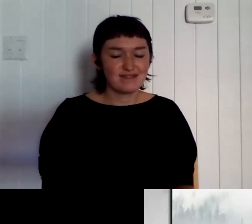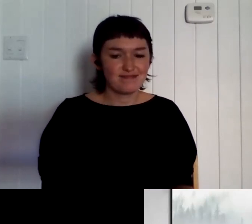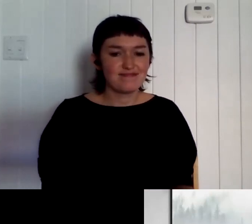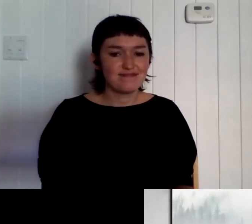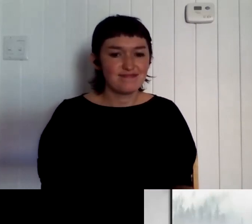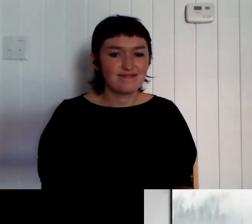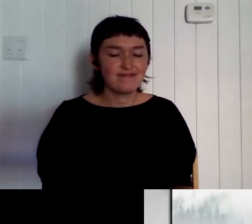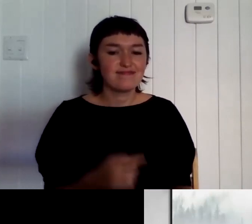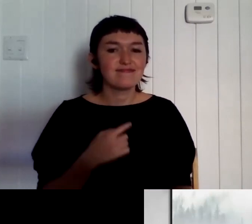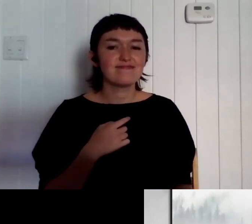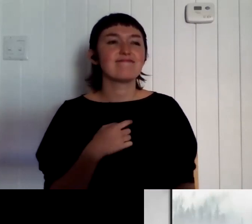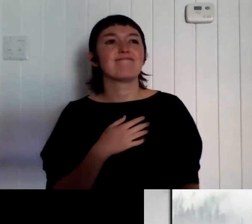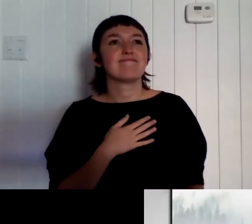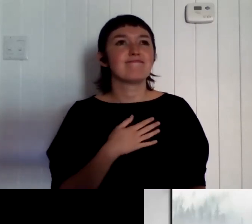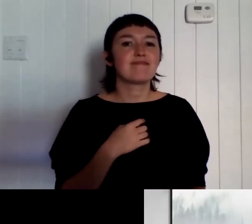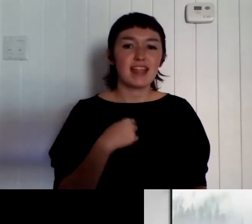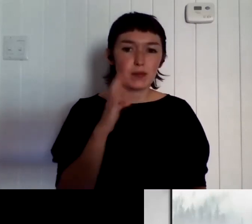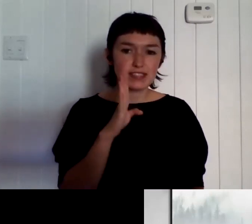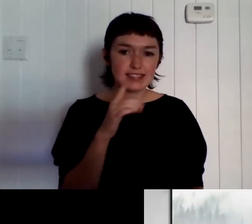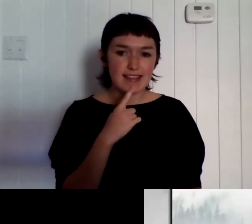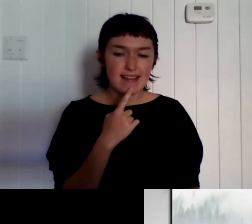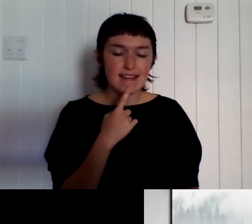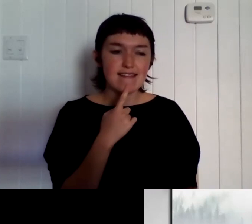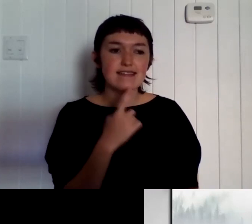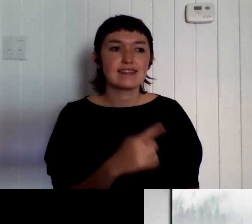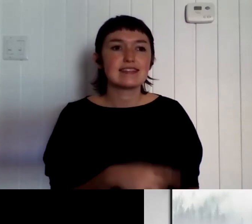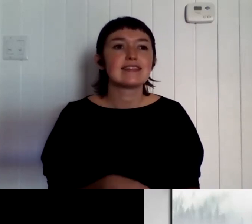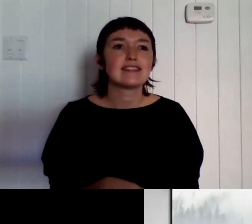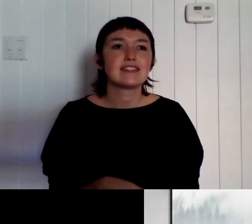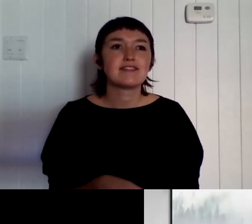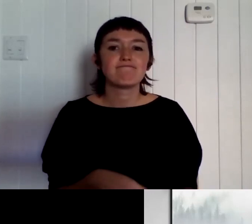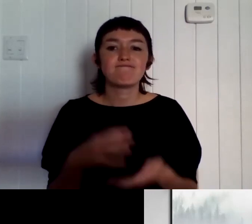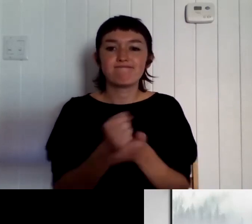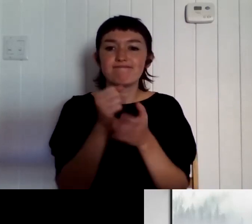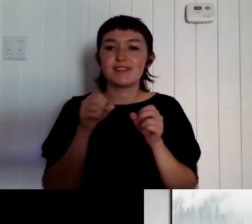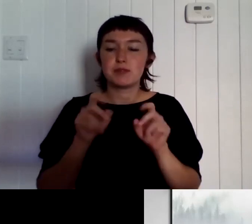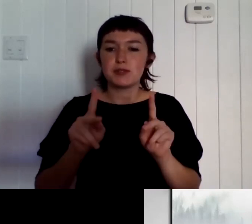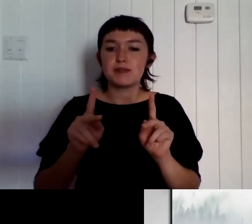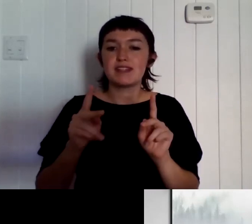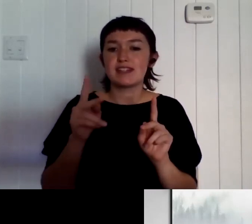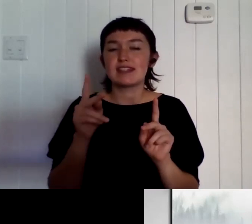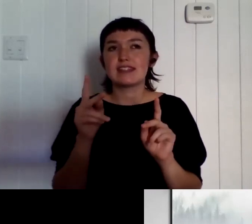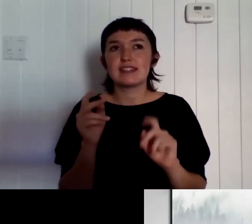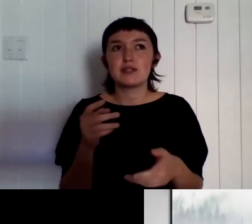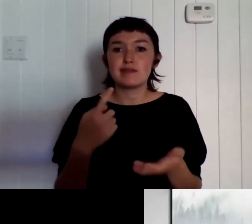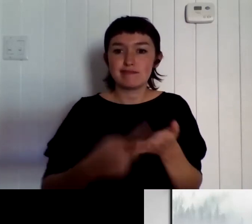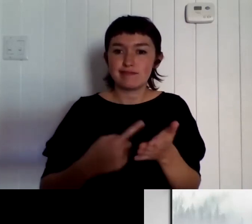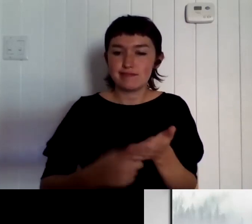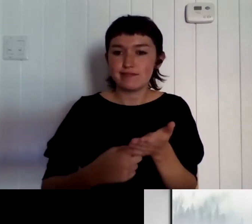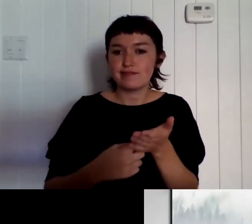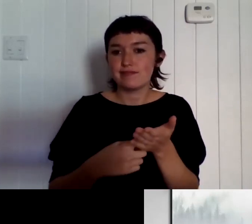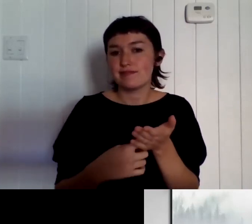I would say I would take that opportunity to actually talk more